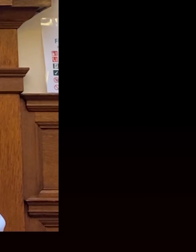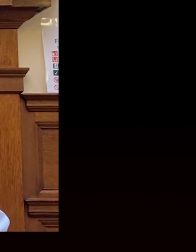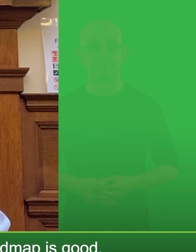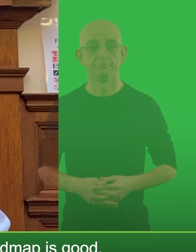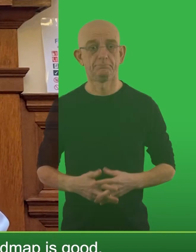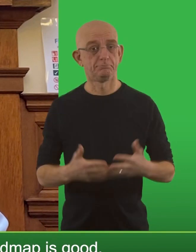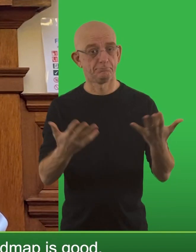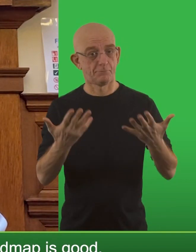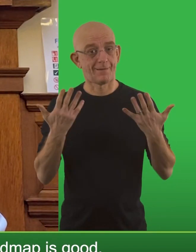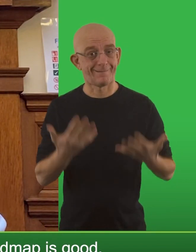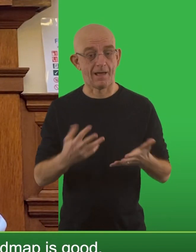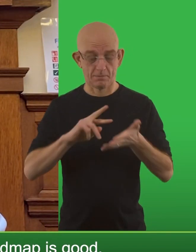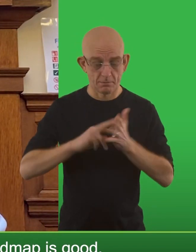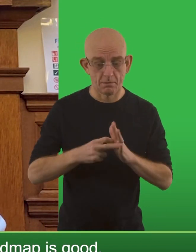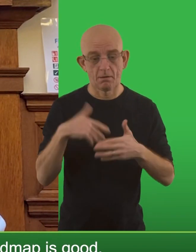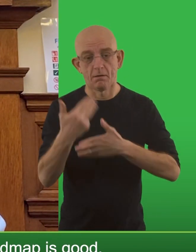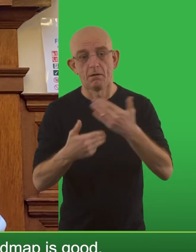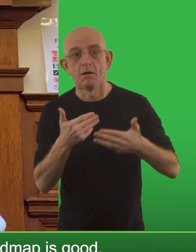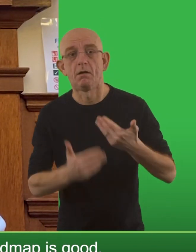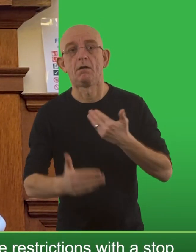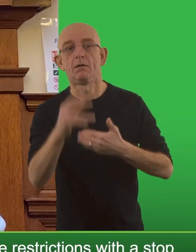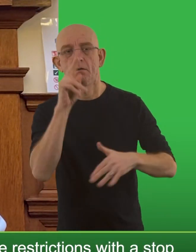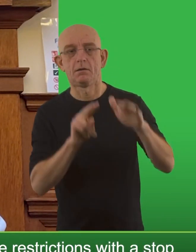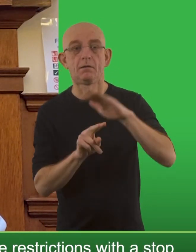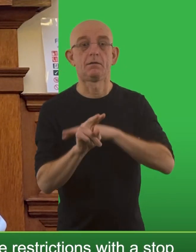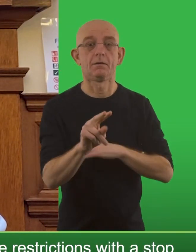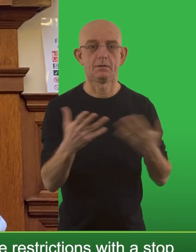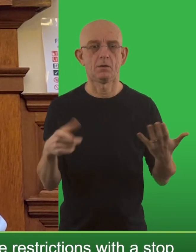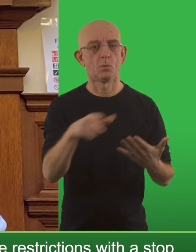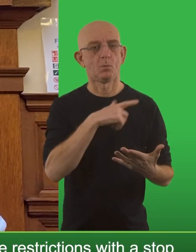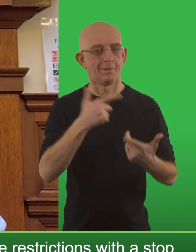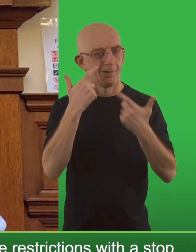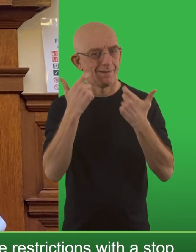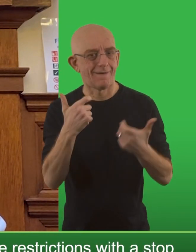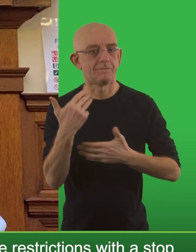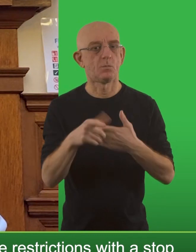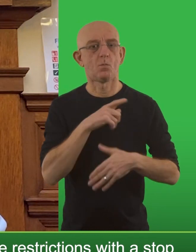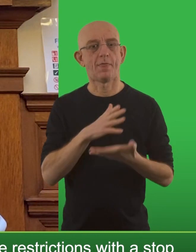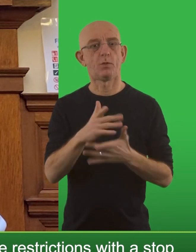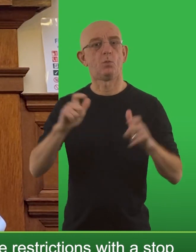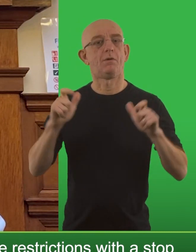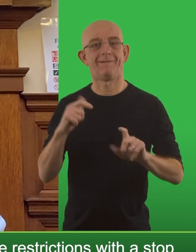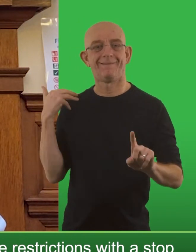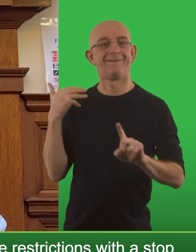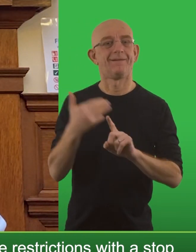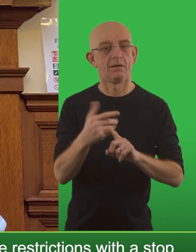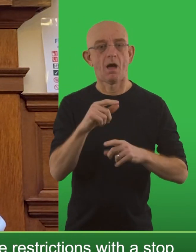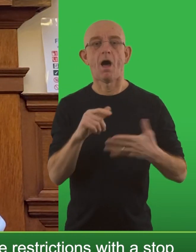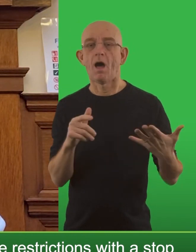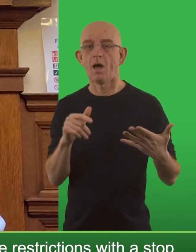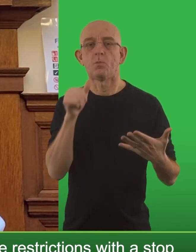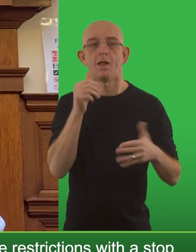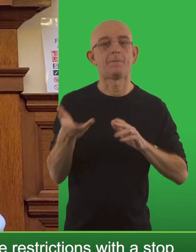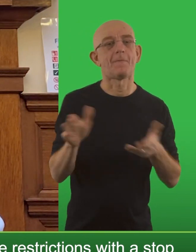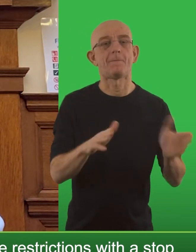So we're into the roadmap. The roadmap is good. The roadmap says we'll cautiously release the restrictions with a stop and check at